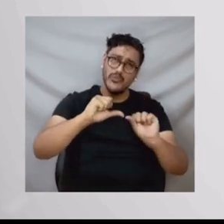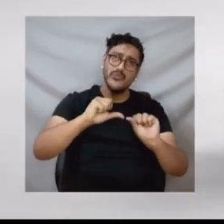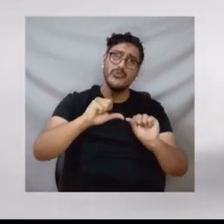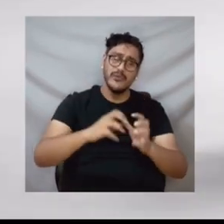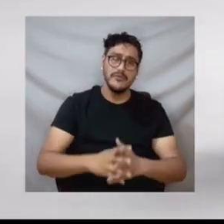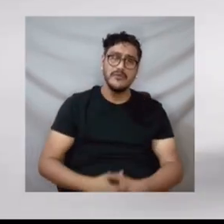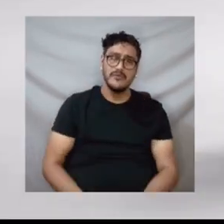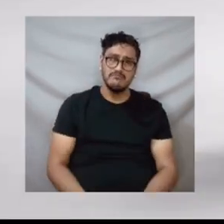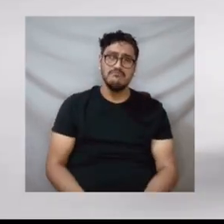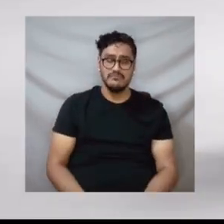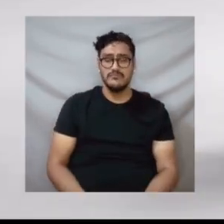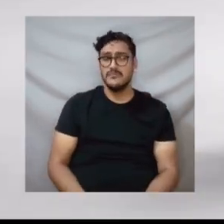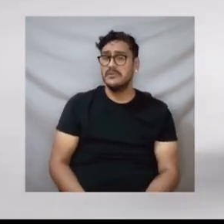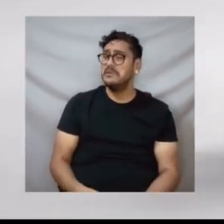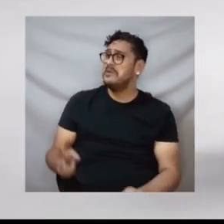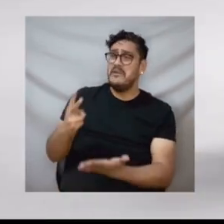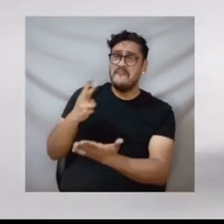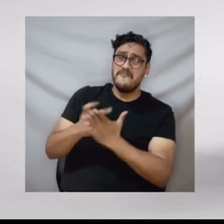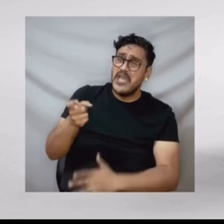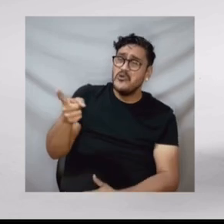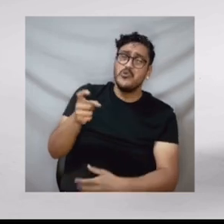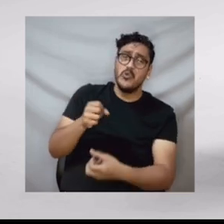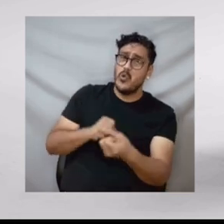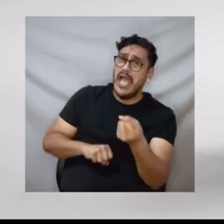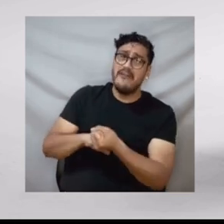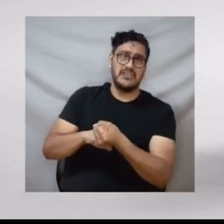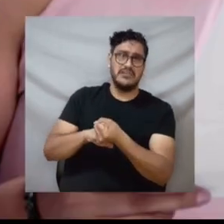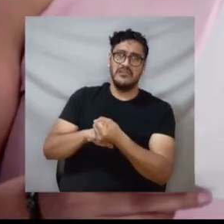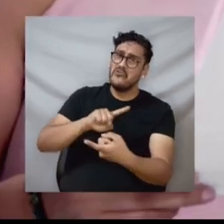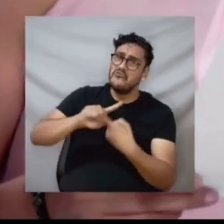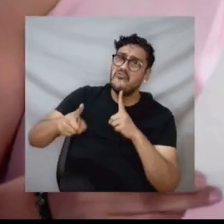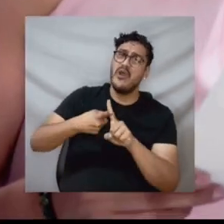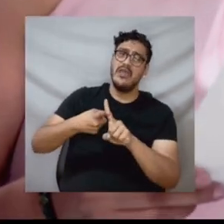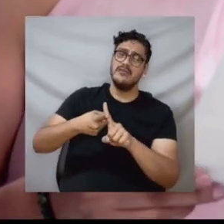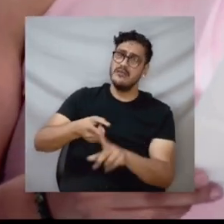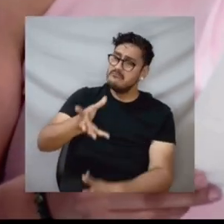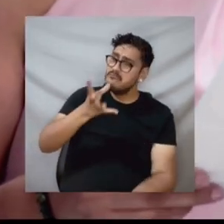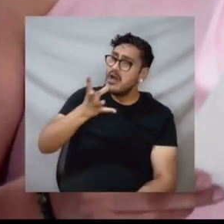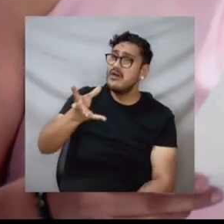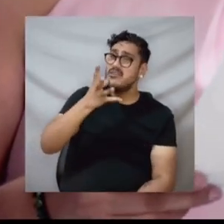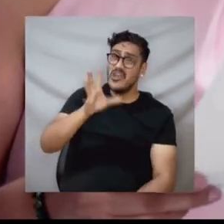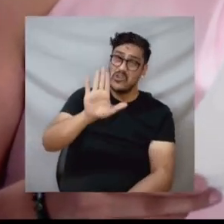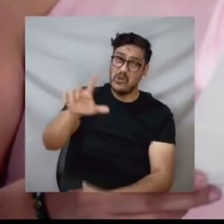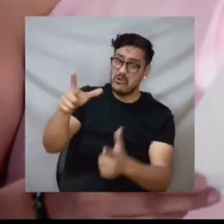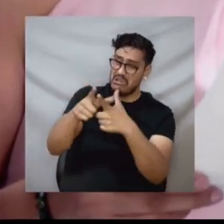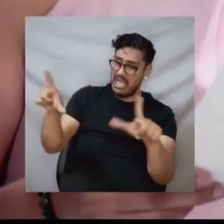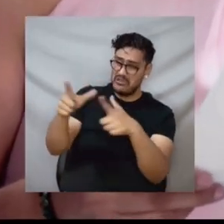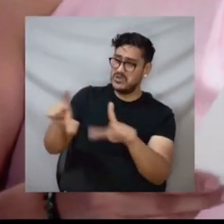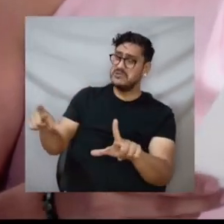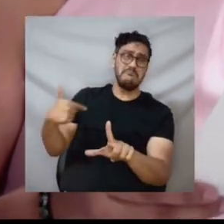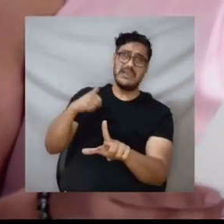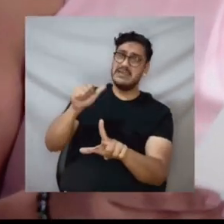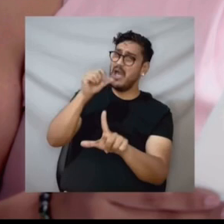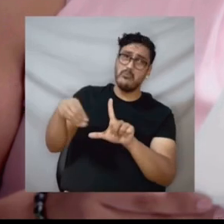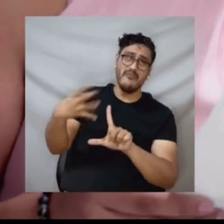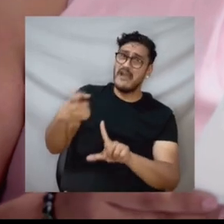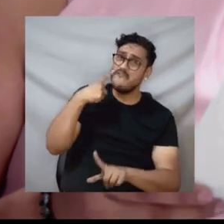i failed you as an advocate as a friend and as a mother i allowed them to deprive you of the language you needed to succeed